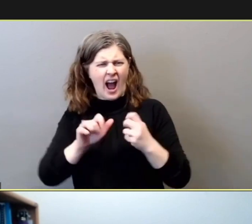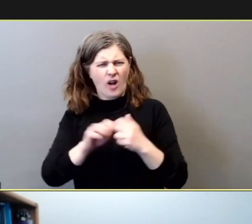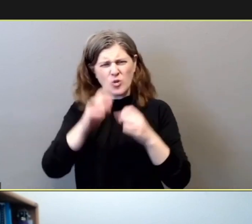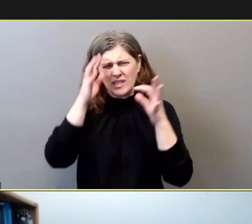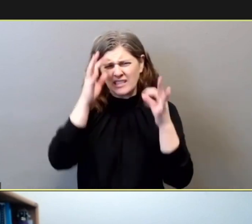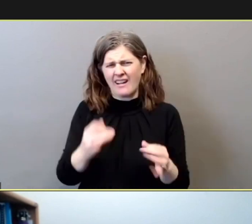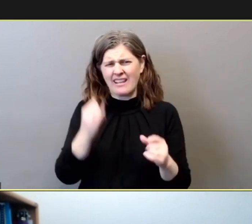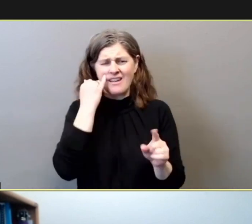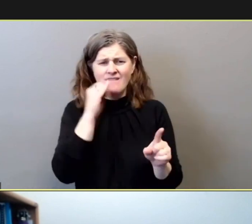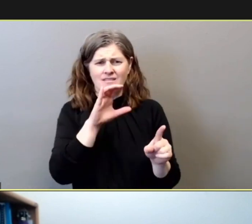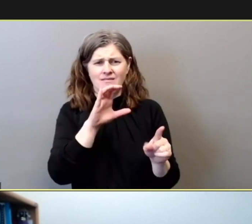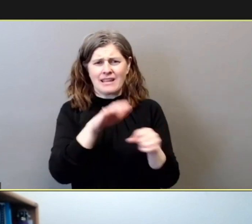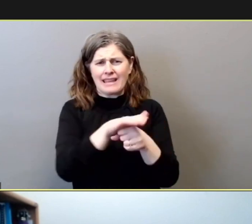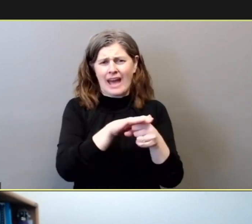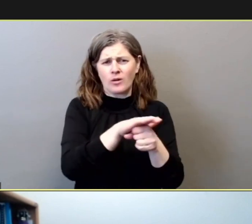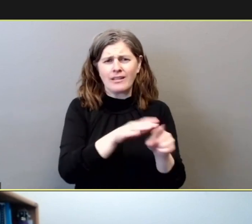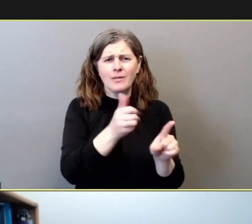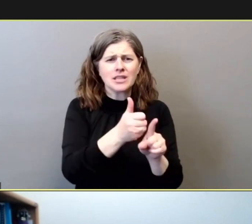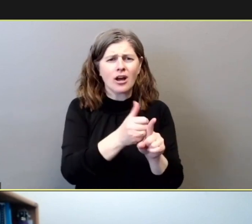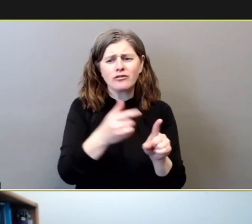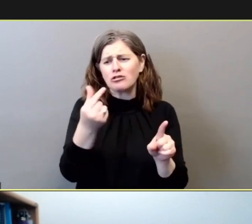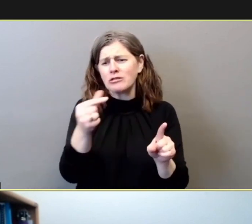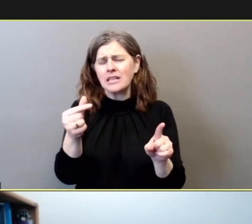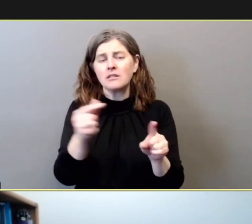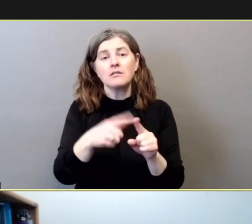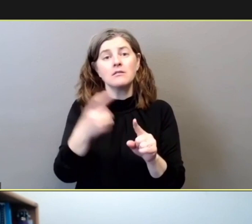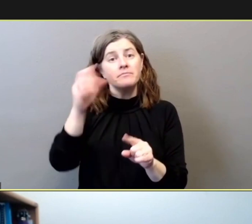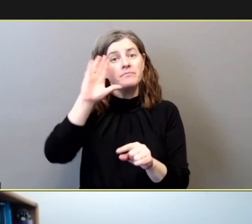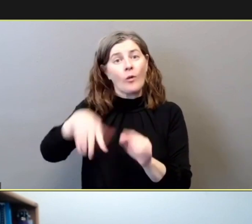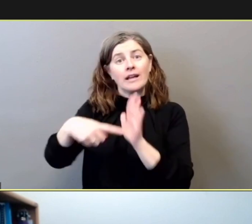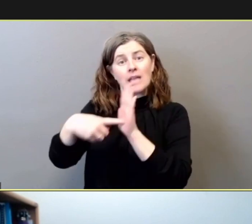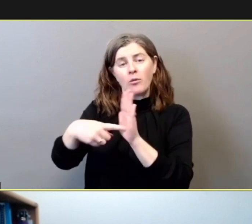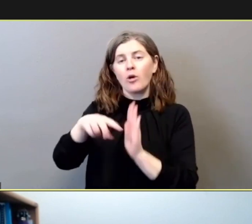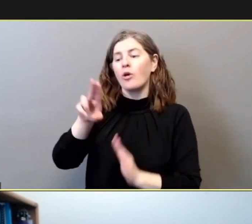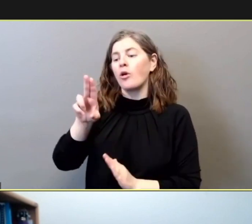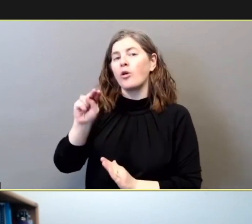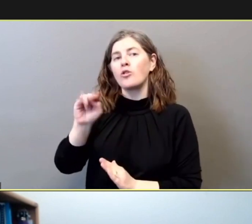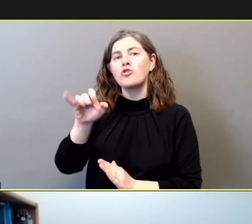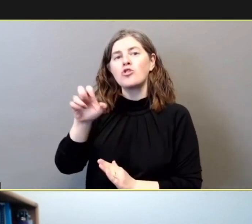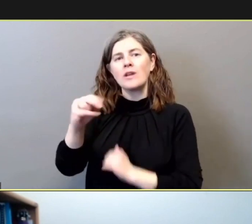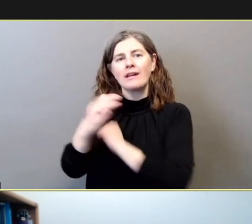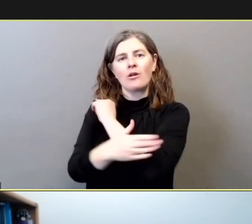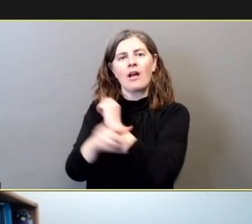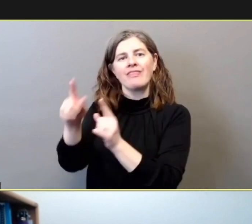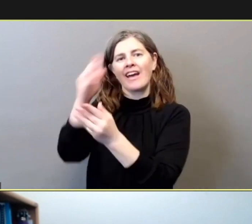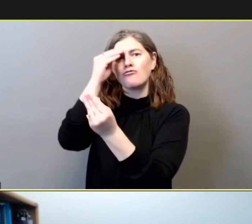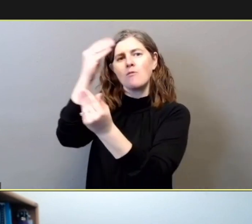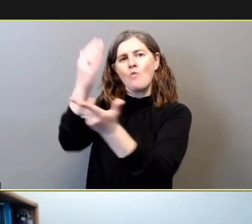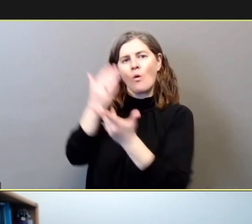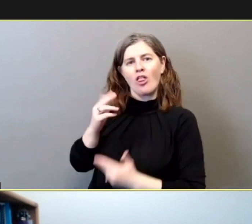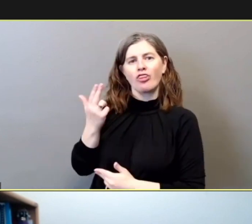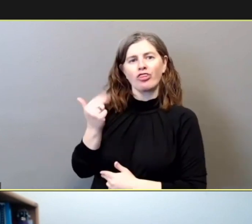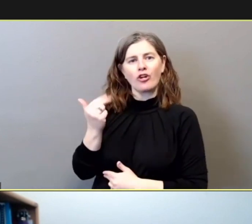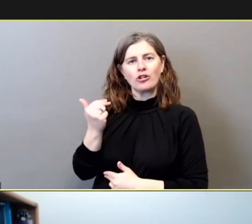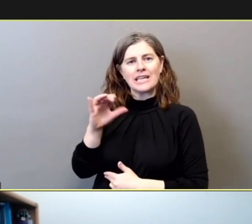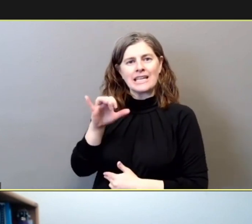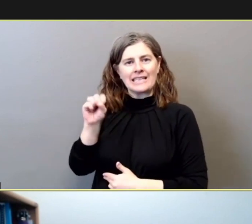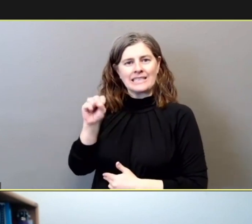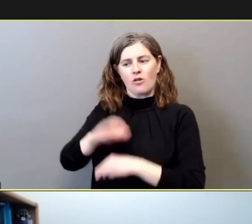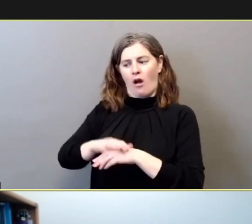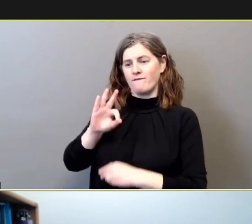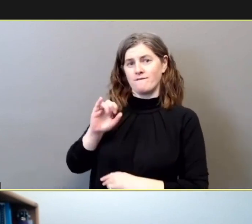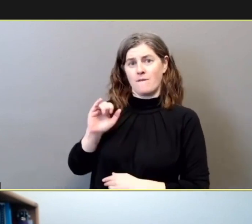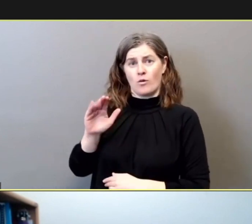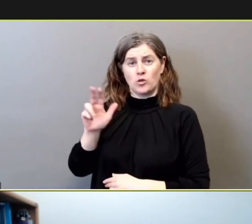counties are turquoise or green. Union County, they reported 13 cases on February the 23rd, and they